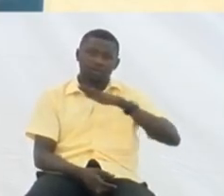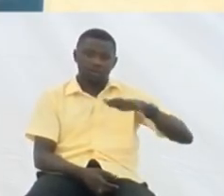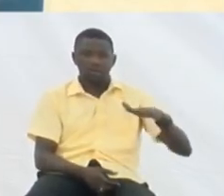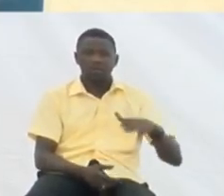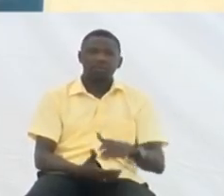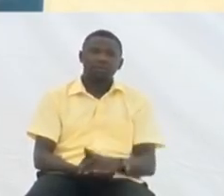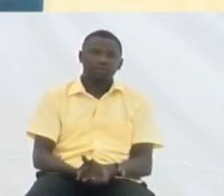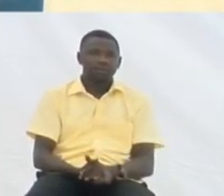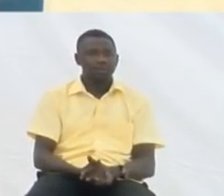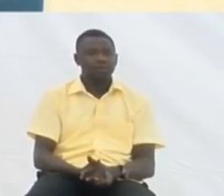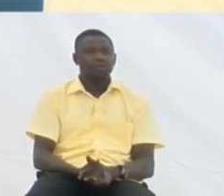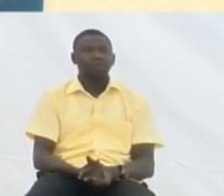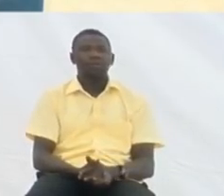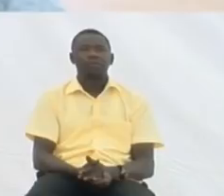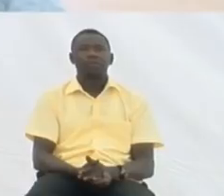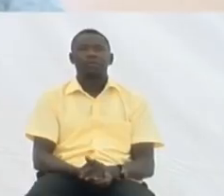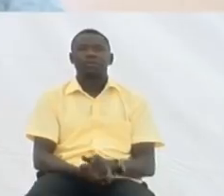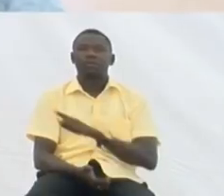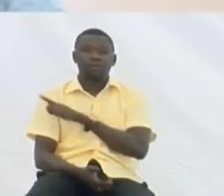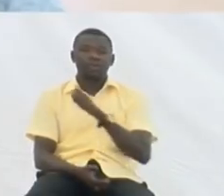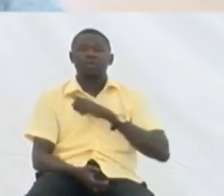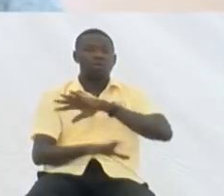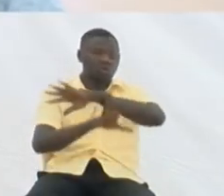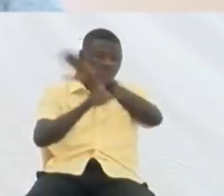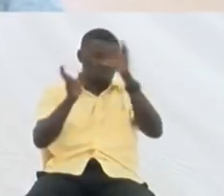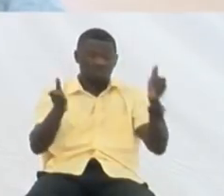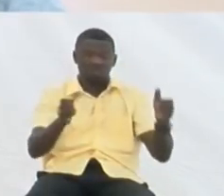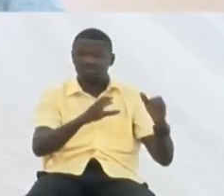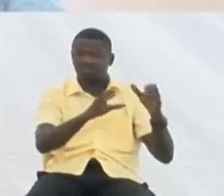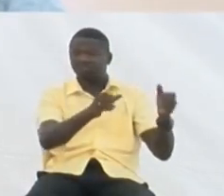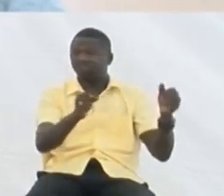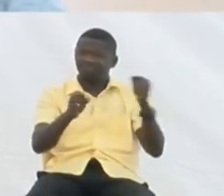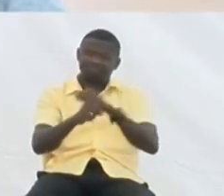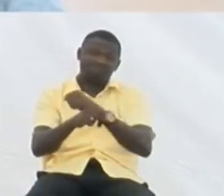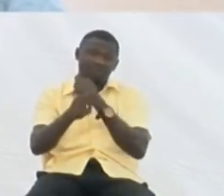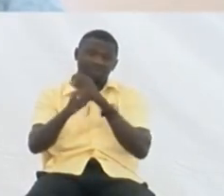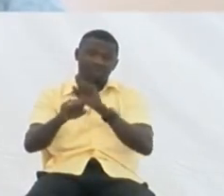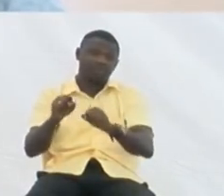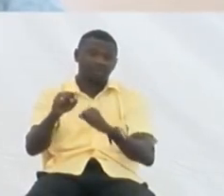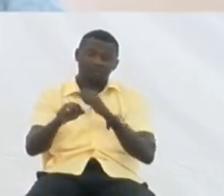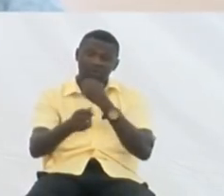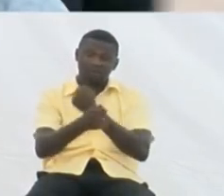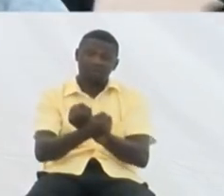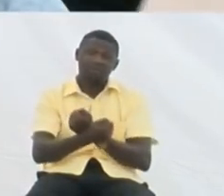my children. Yendoli be pa kille. All of us were packed.